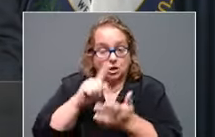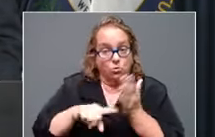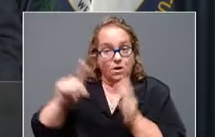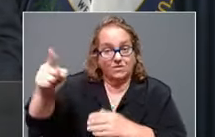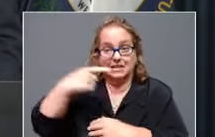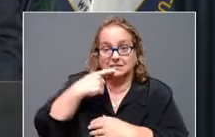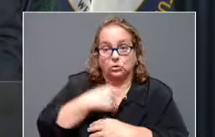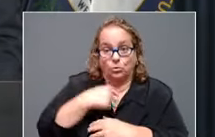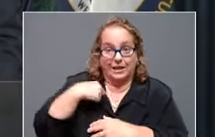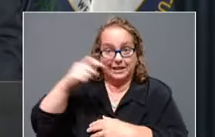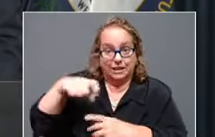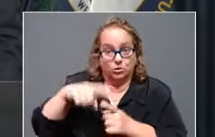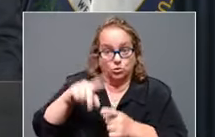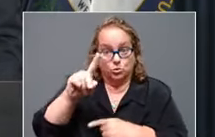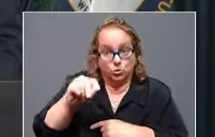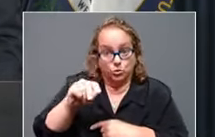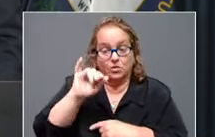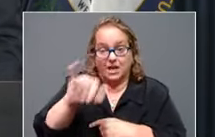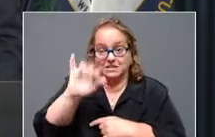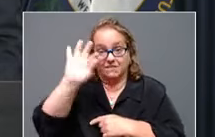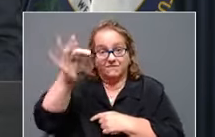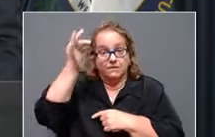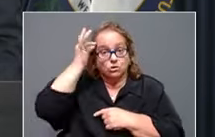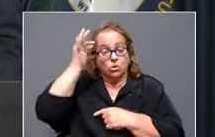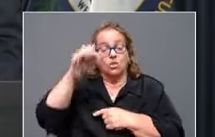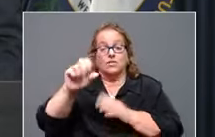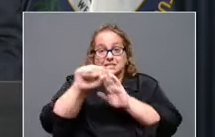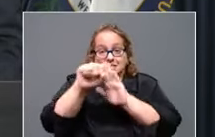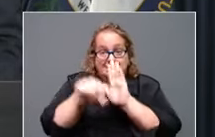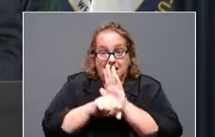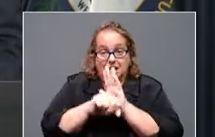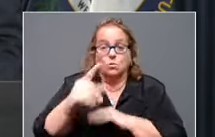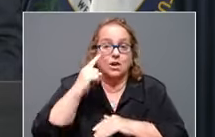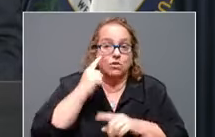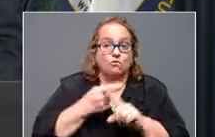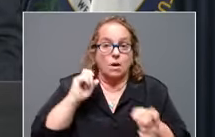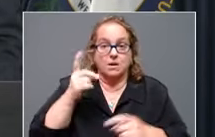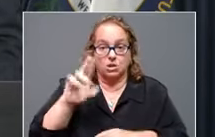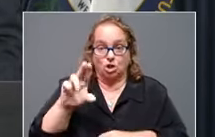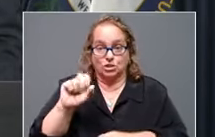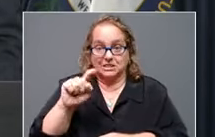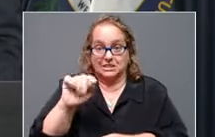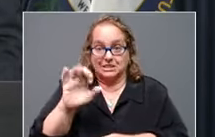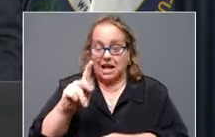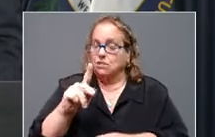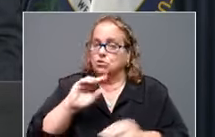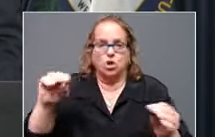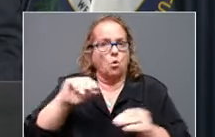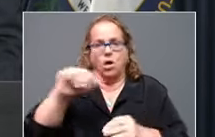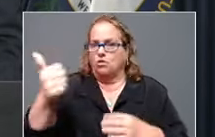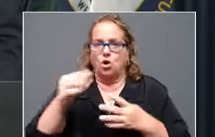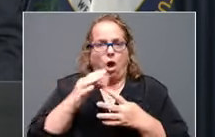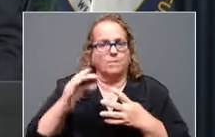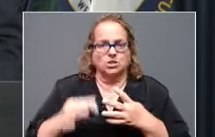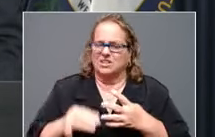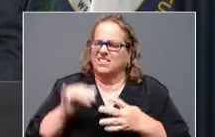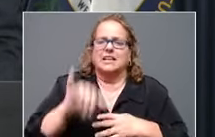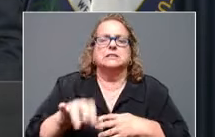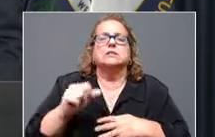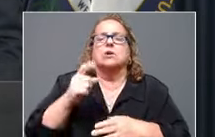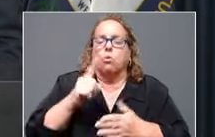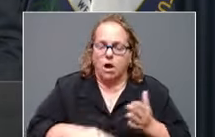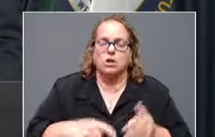across Kentucky. That means every public health group, from the federal to the local,